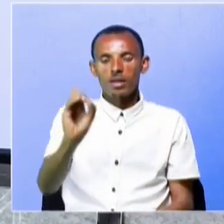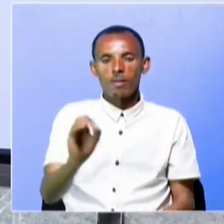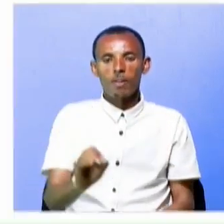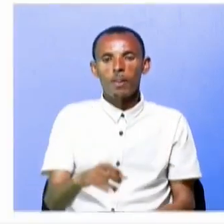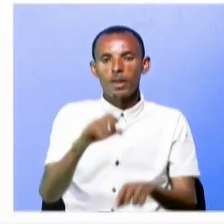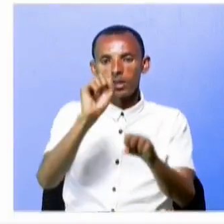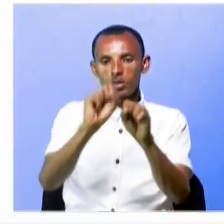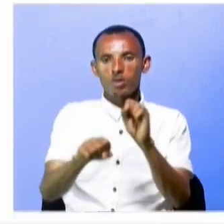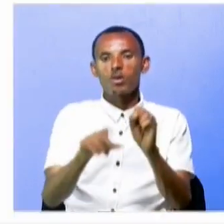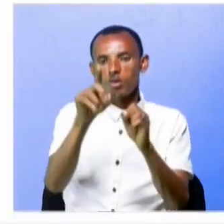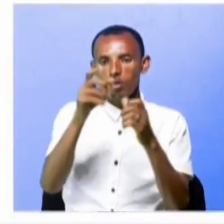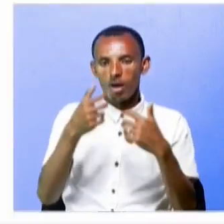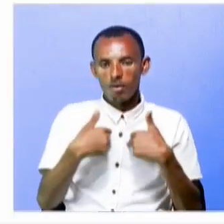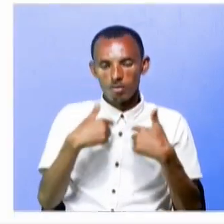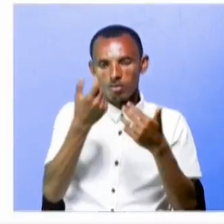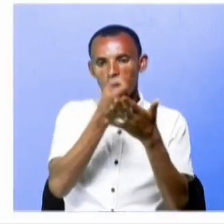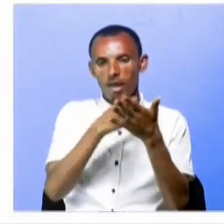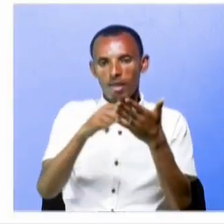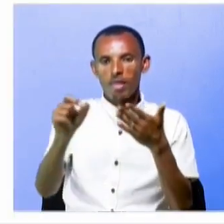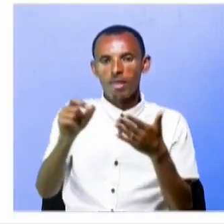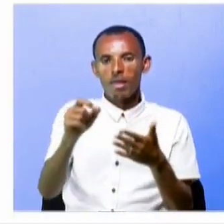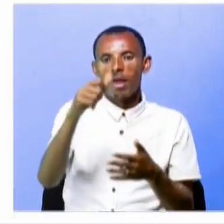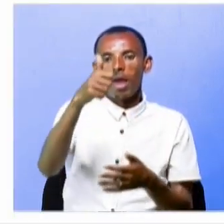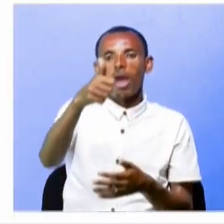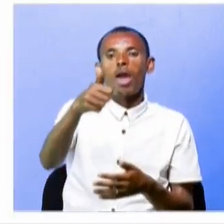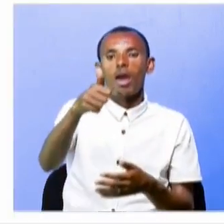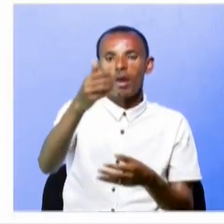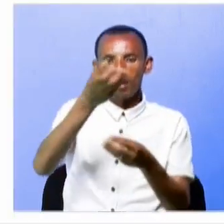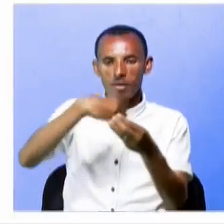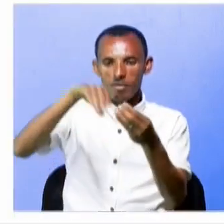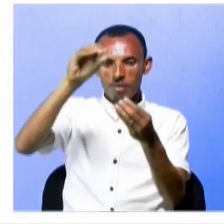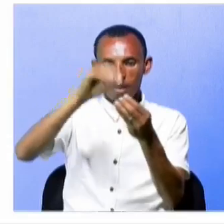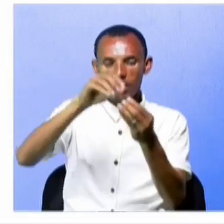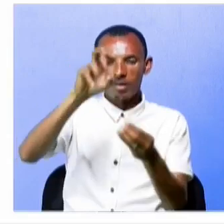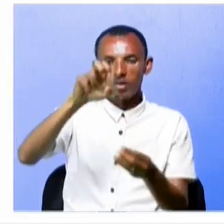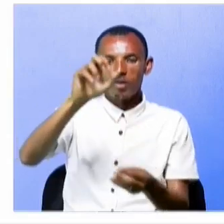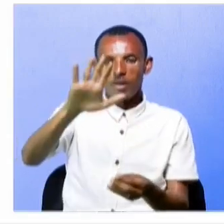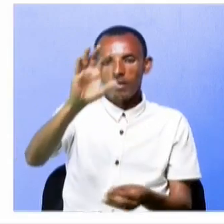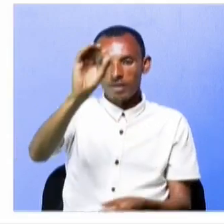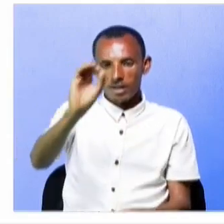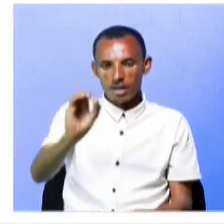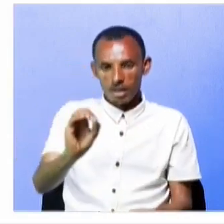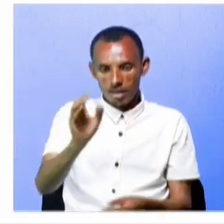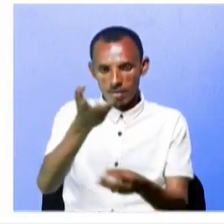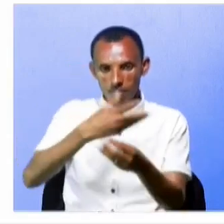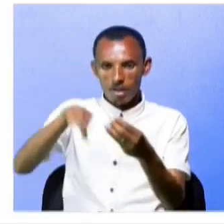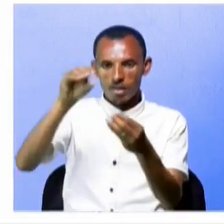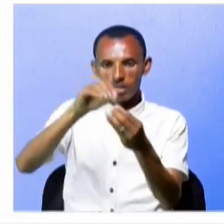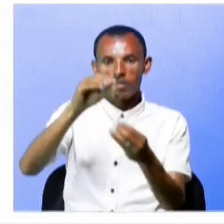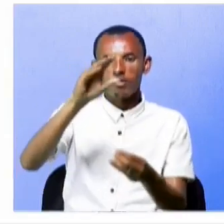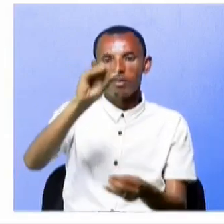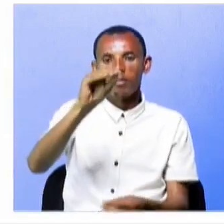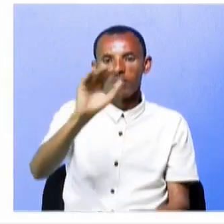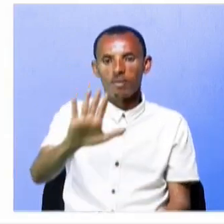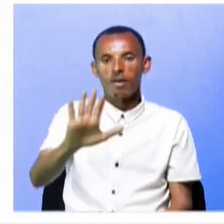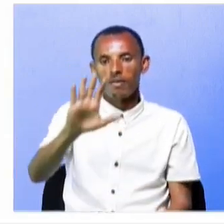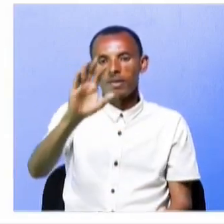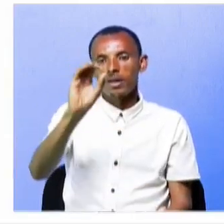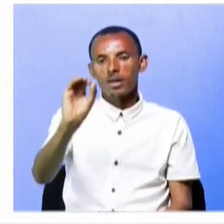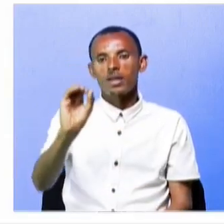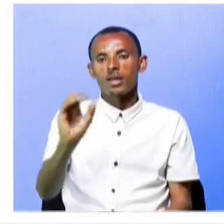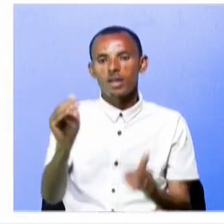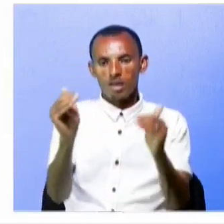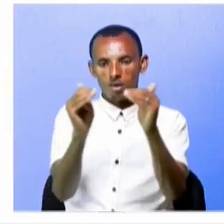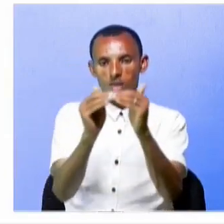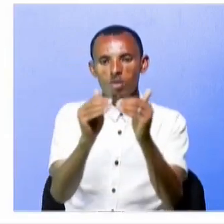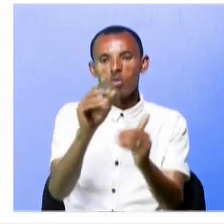So you have to write A plus 25 degrees plus 55